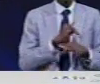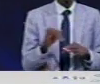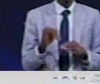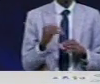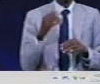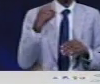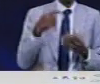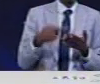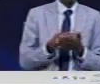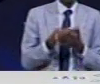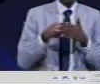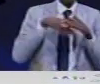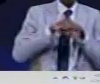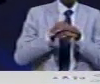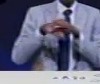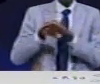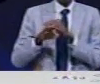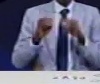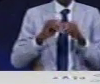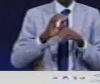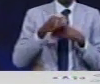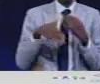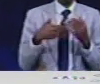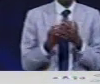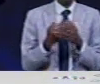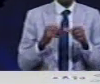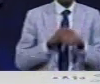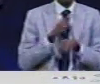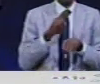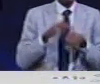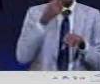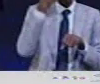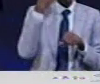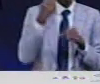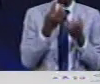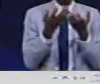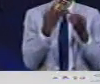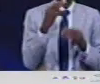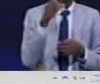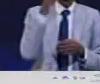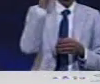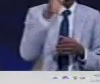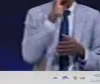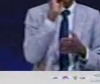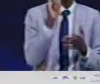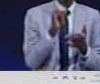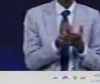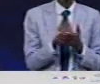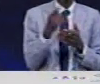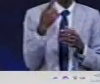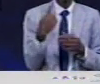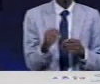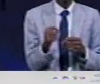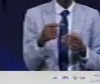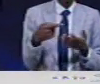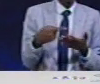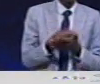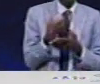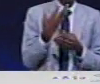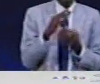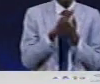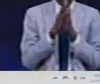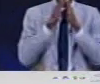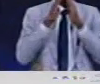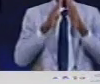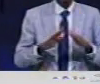that the gospel of peace will reach out to all nations. Let us declare peace. Let's pray that the Lord will